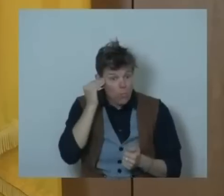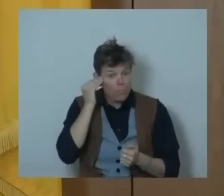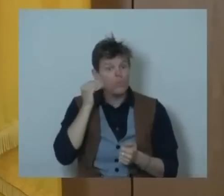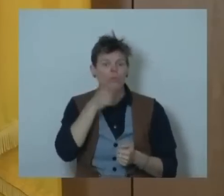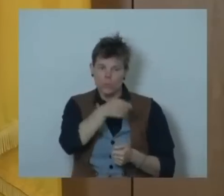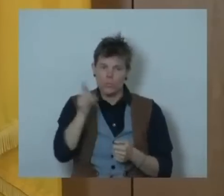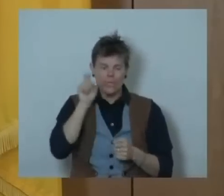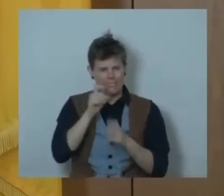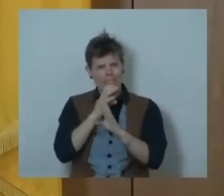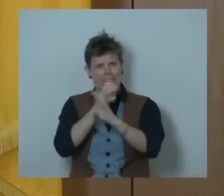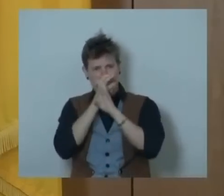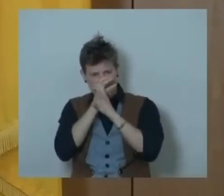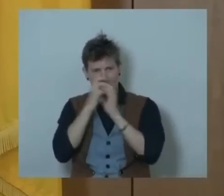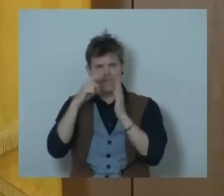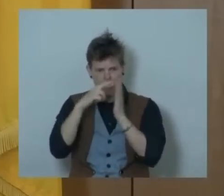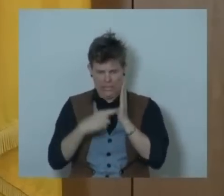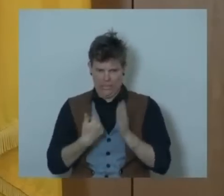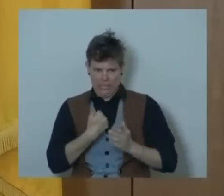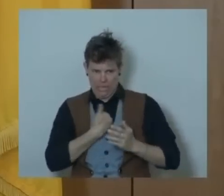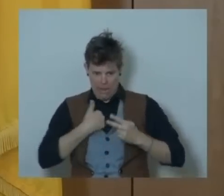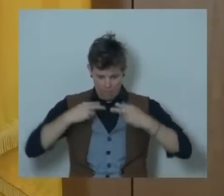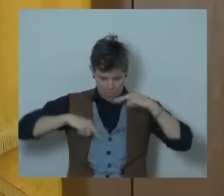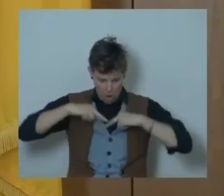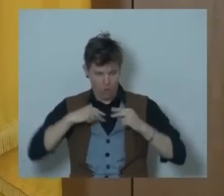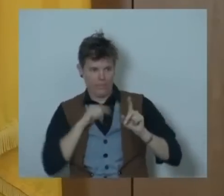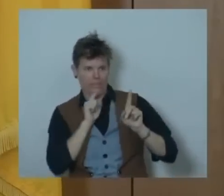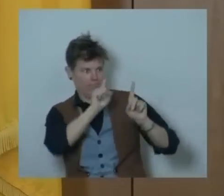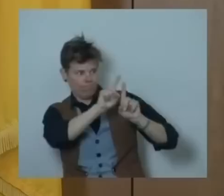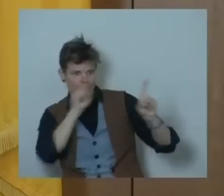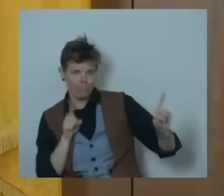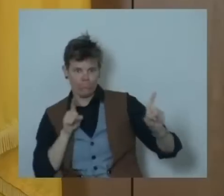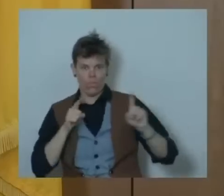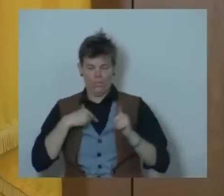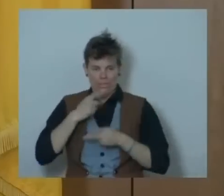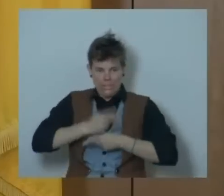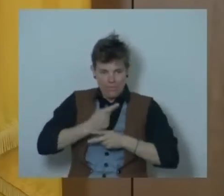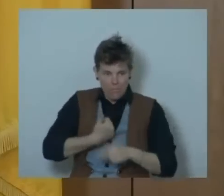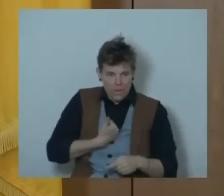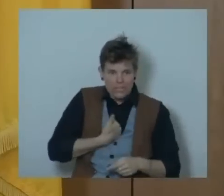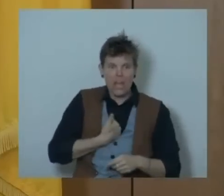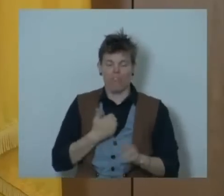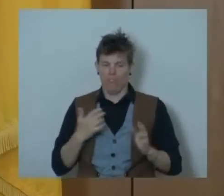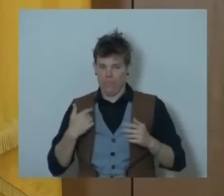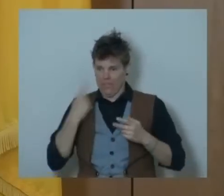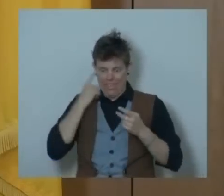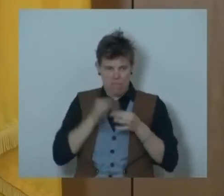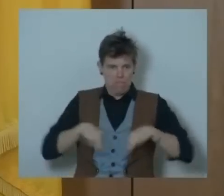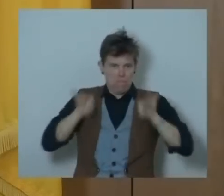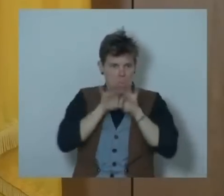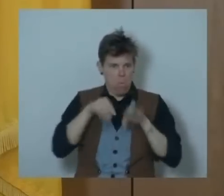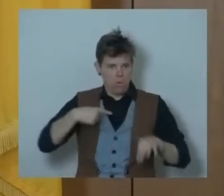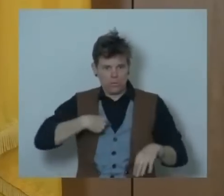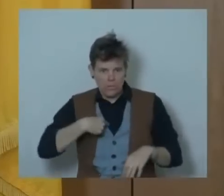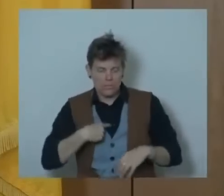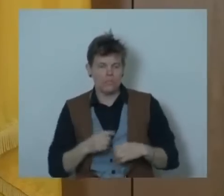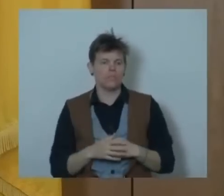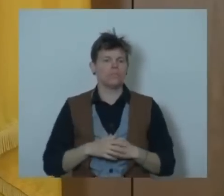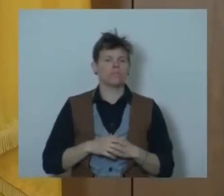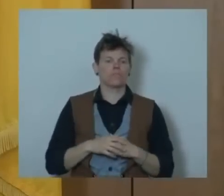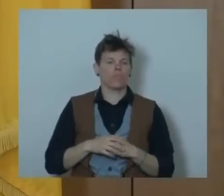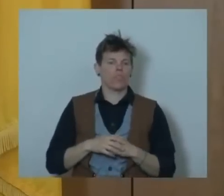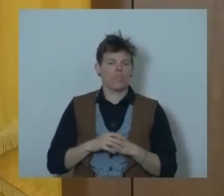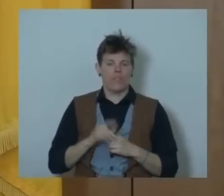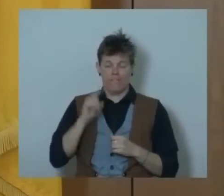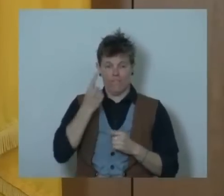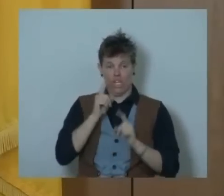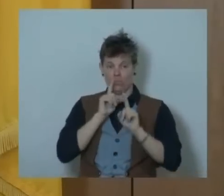vigilant about your own social distancing. All right? You have to treat yourself because you are a frontline healthcare worker. Take everything off at the